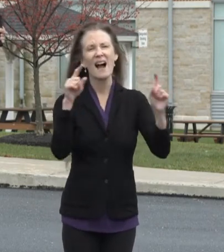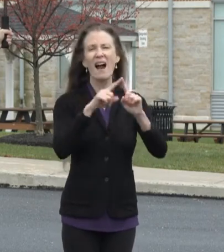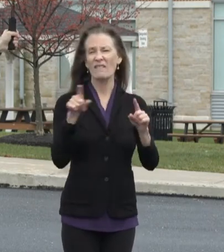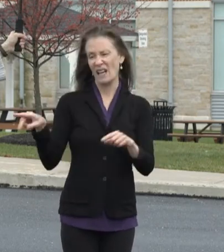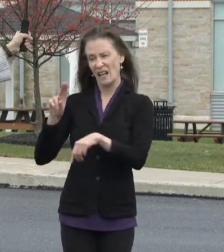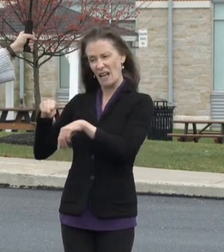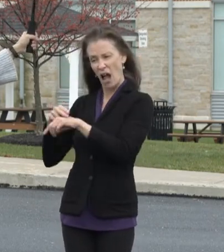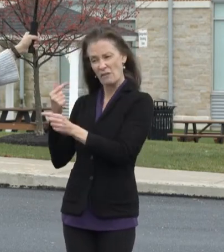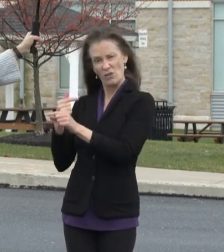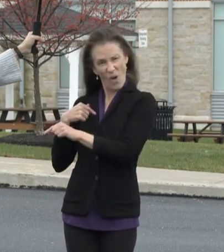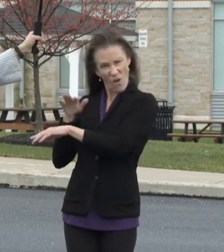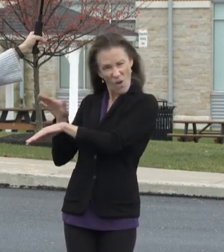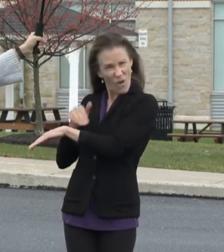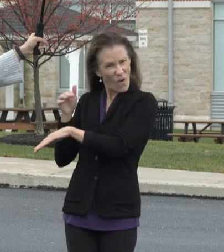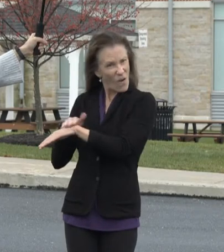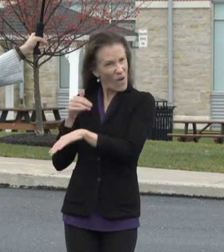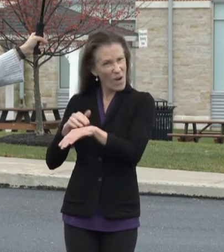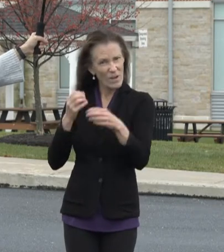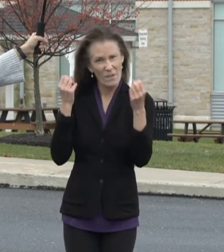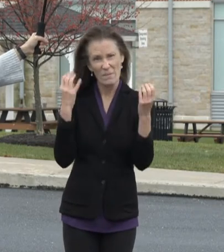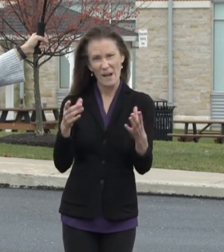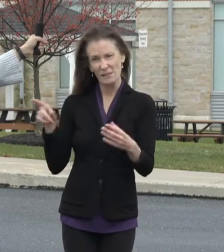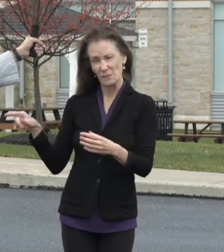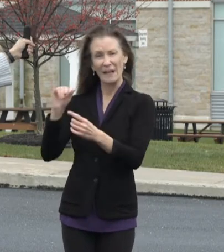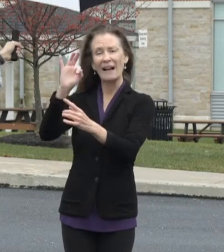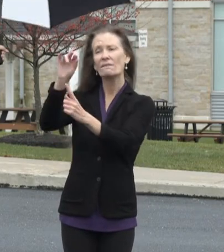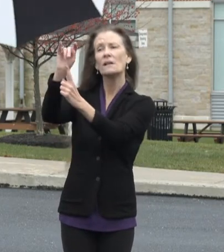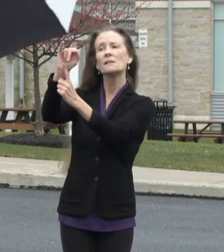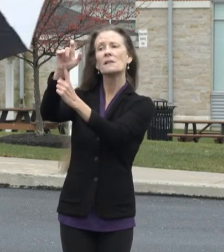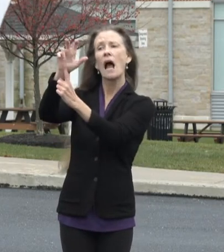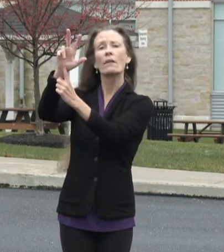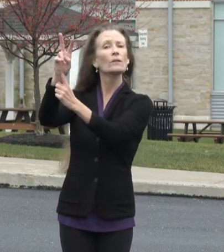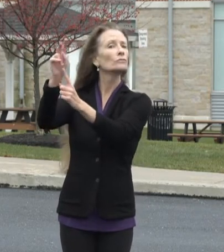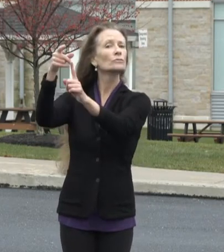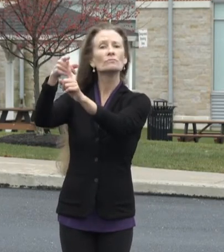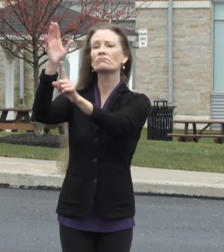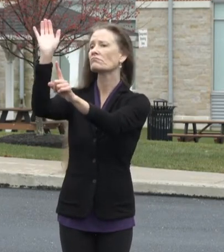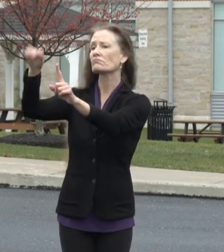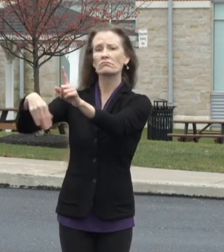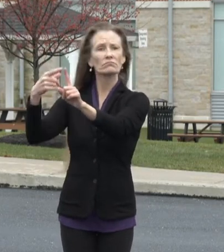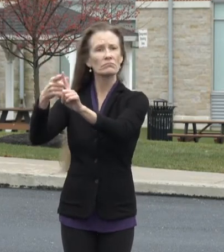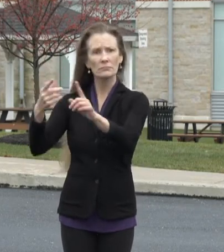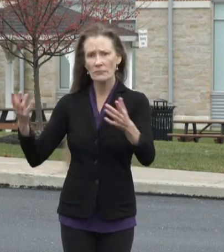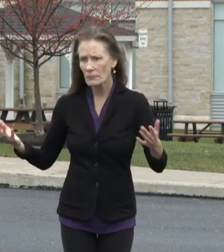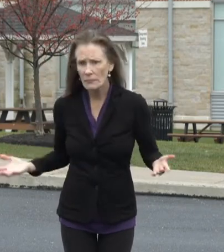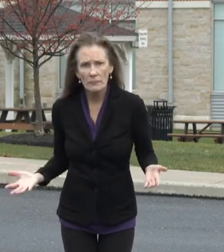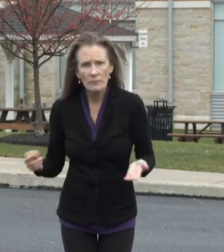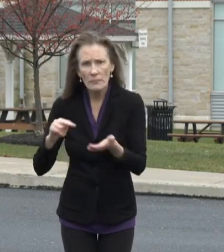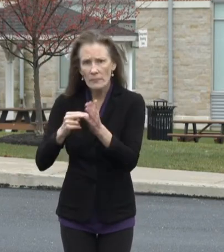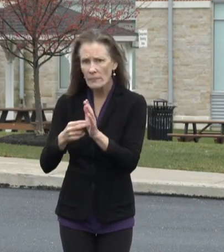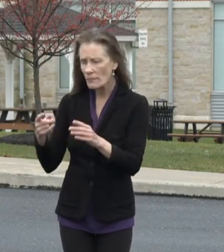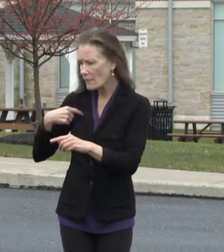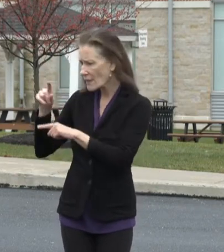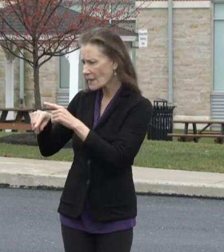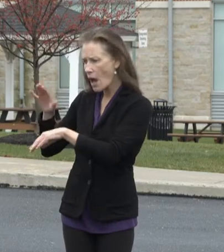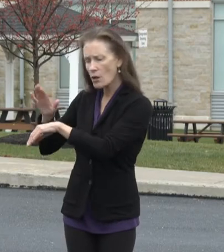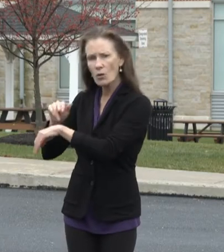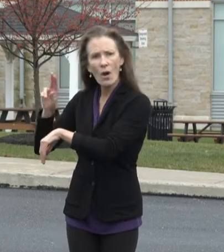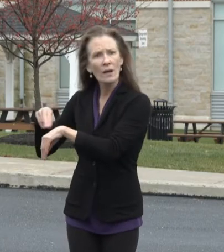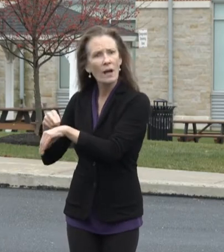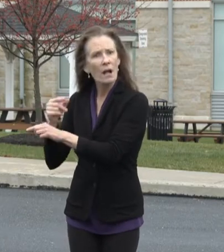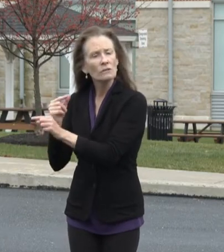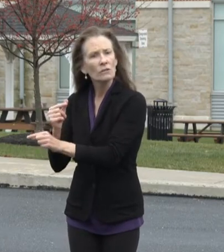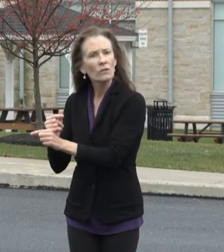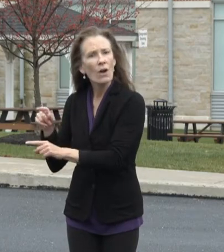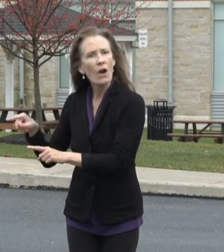under Title 32 that activates them under federal orders and mission assignments while they are still under the control of the governor to direct their